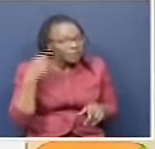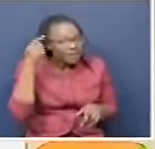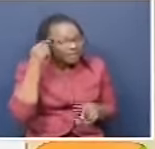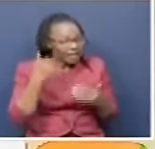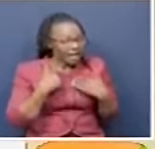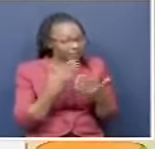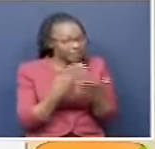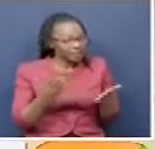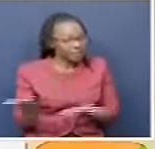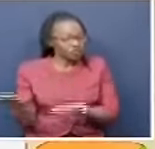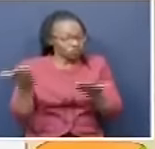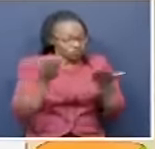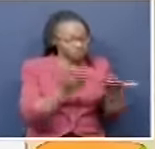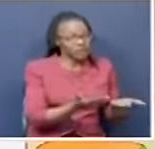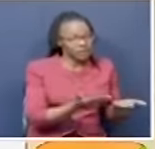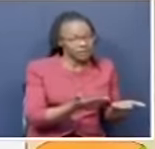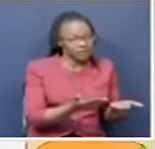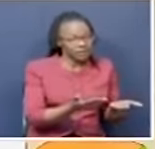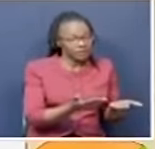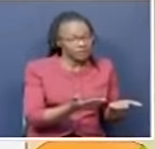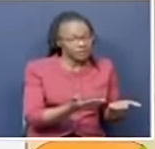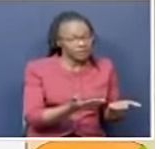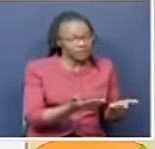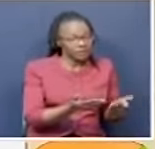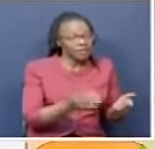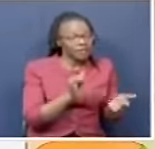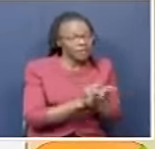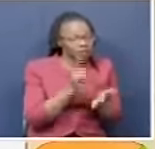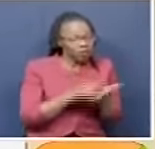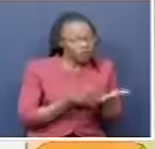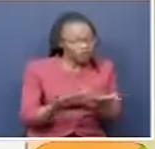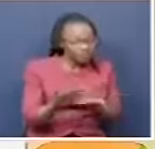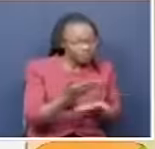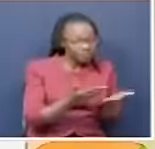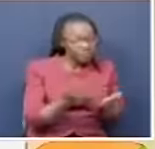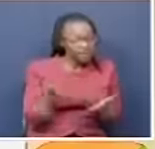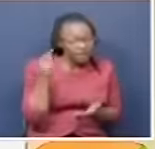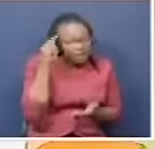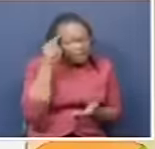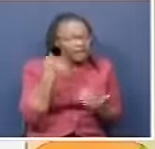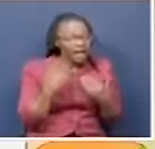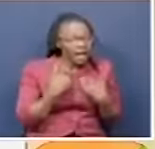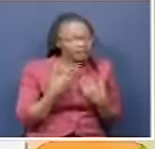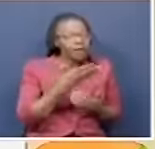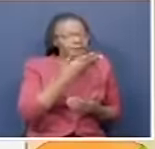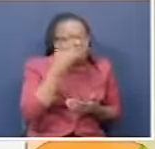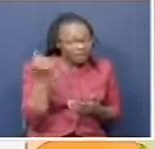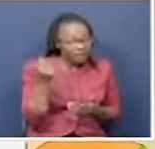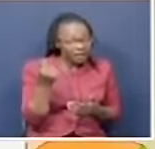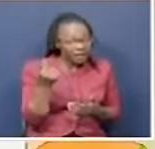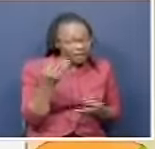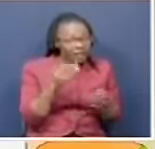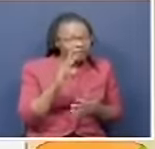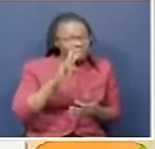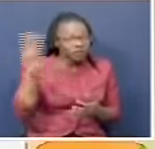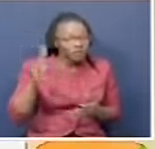bring on the table. And he's leveraging that in these negotiations. He thinks he has a better If Western is going to